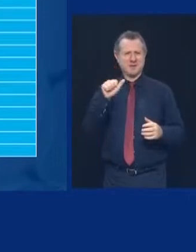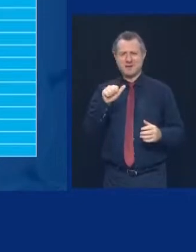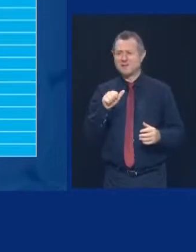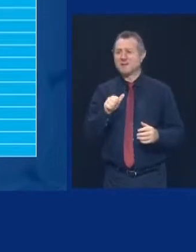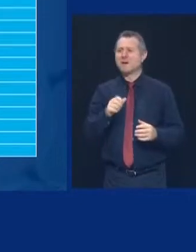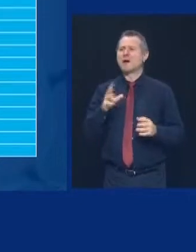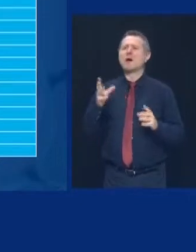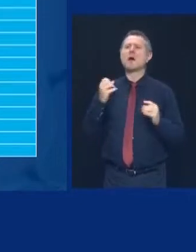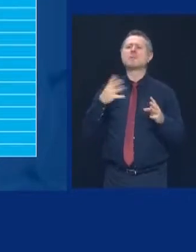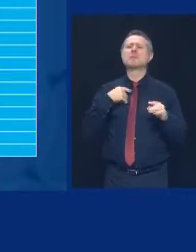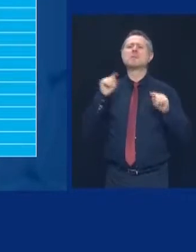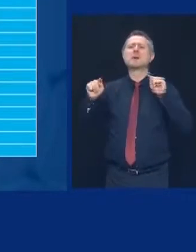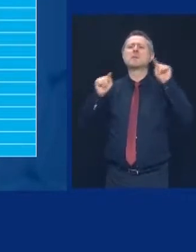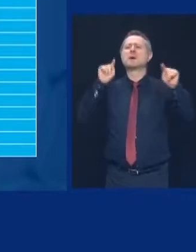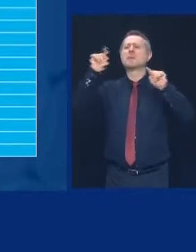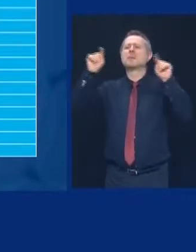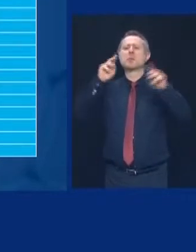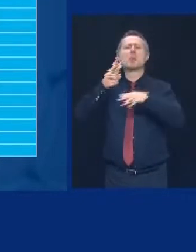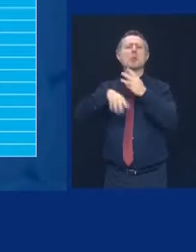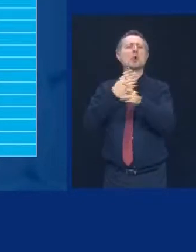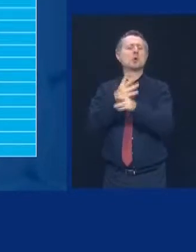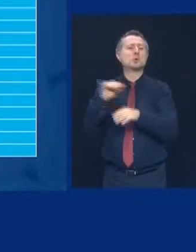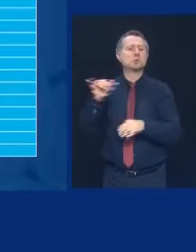where the United States is.